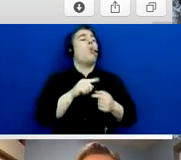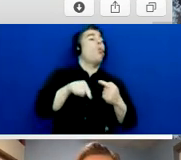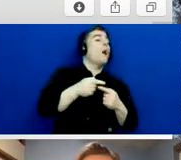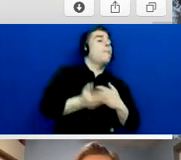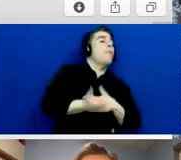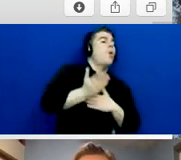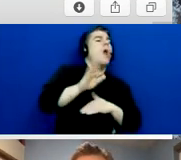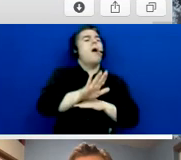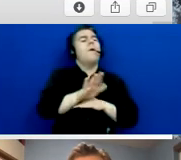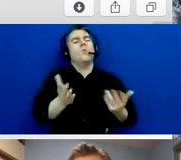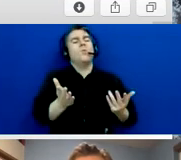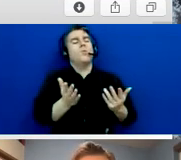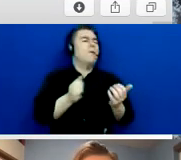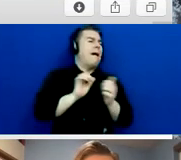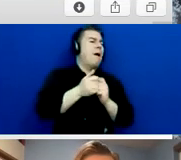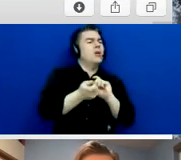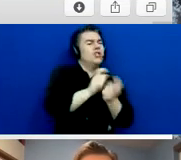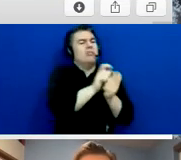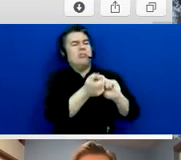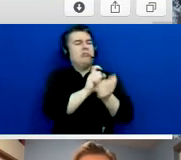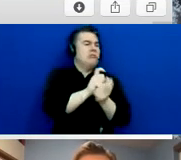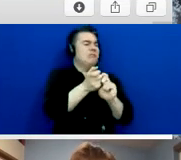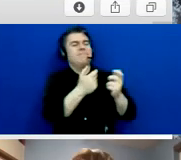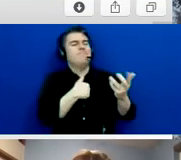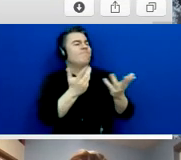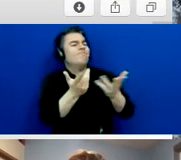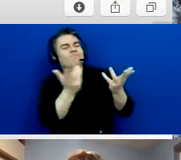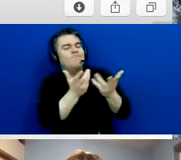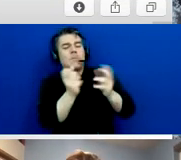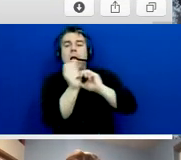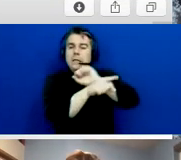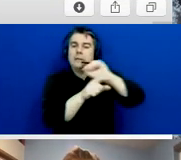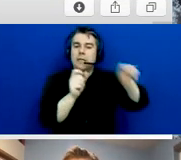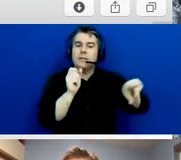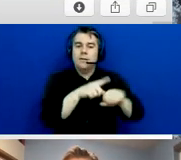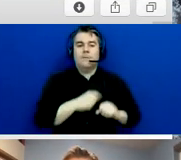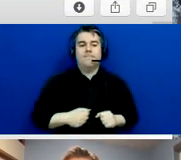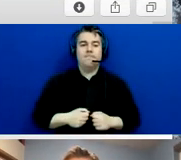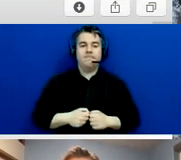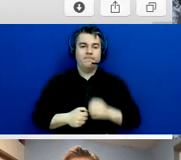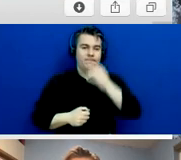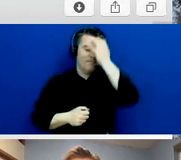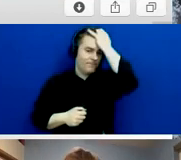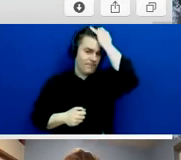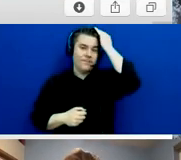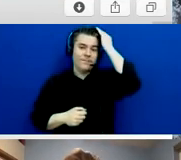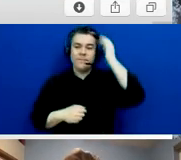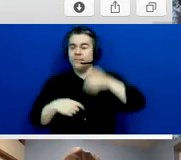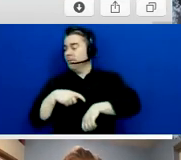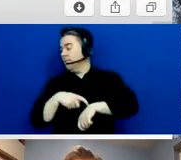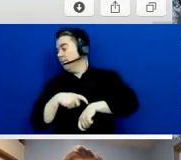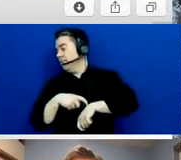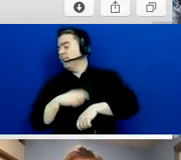to ask those questions. Okay, let me stop screen sharing here for just a minute. What time do I have? Okay.